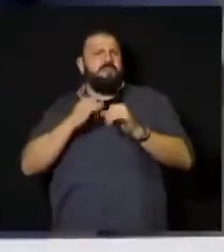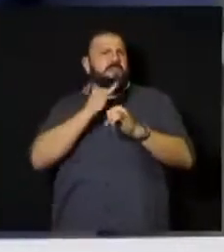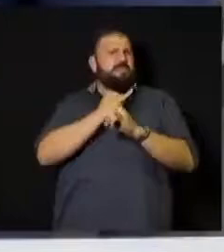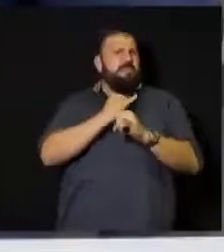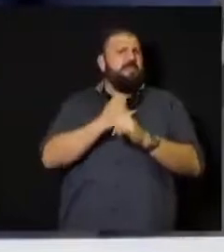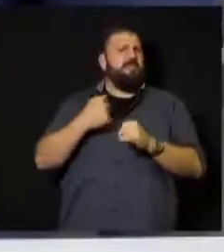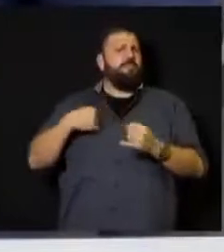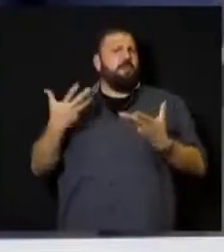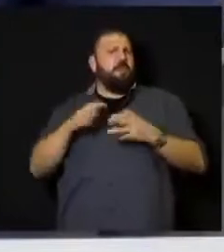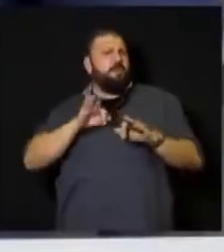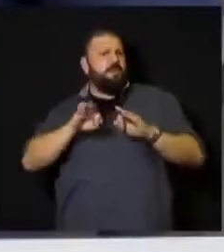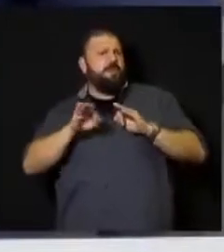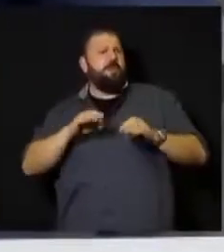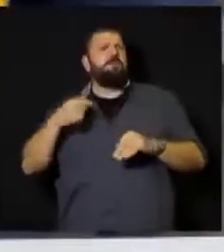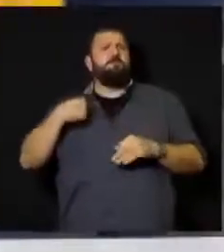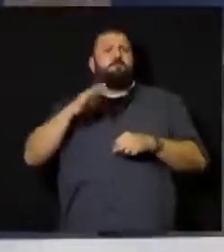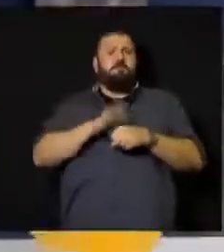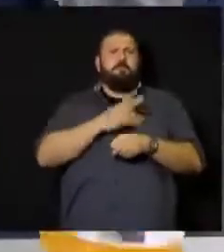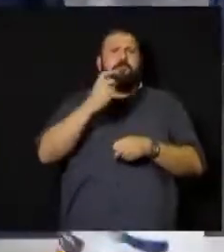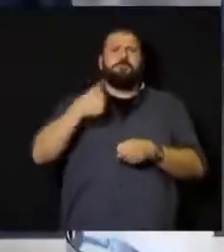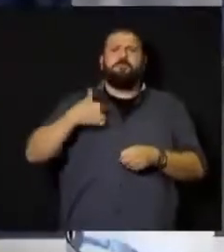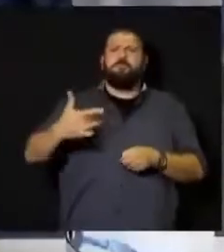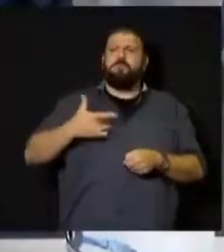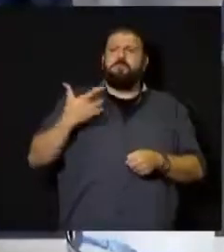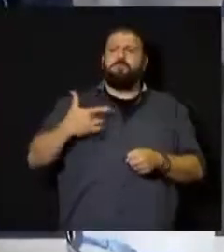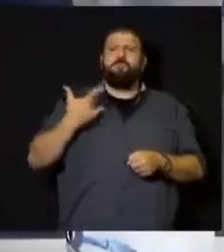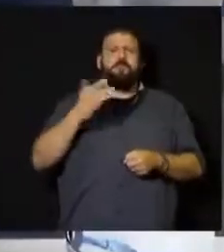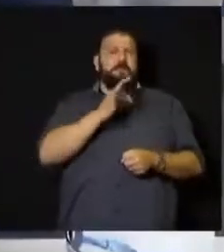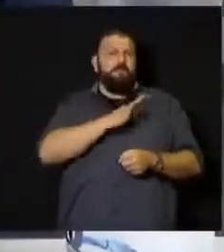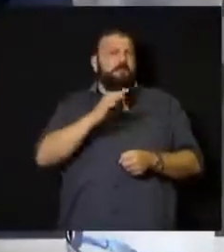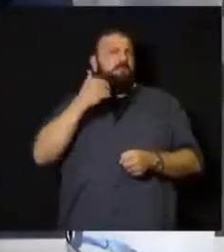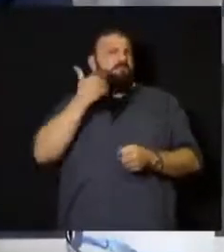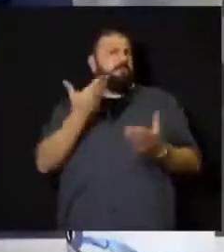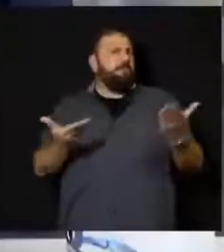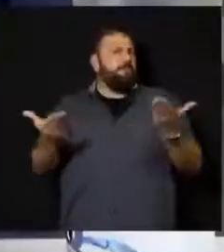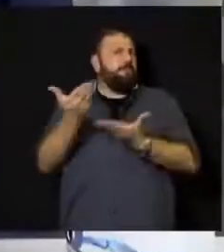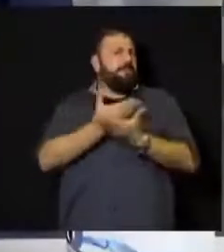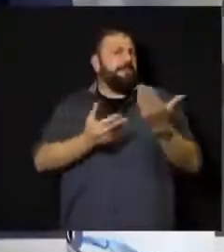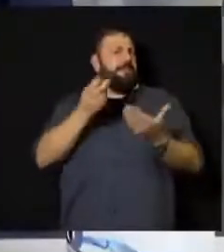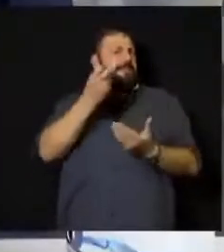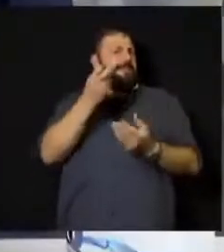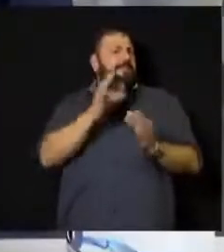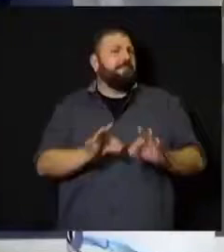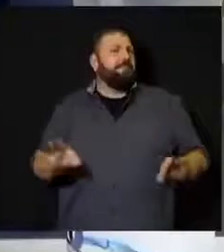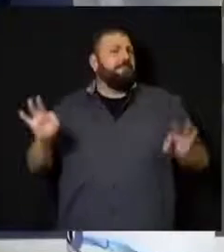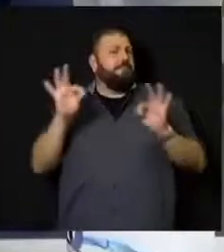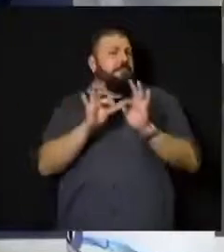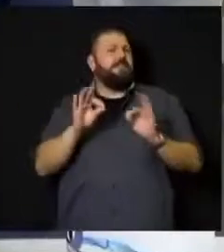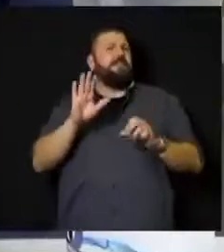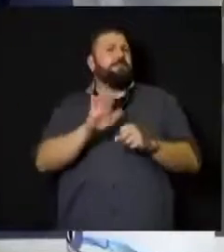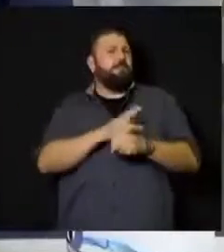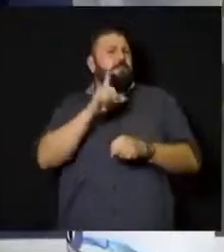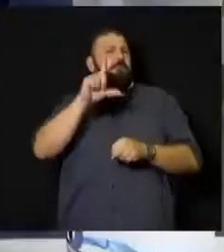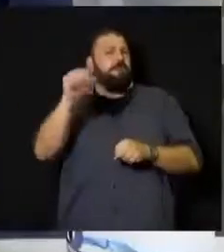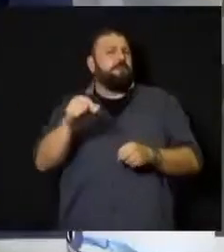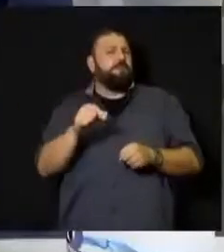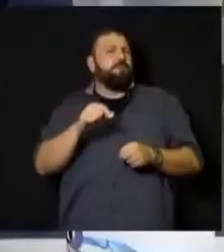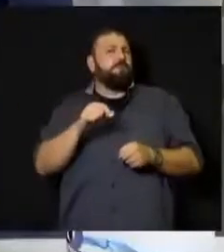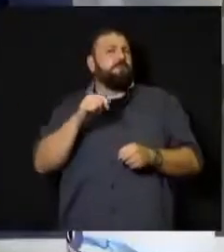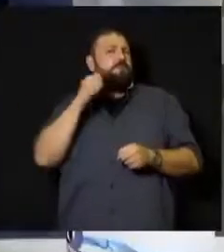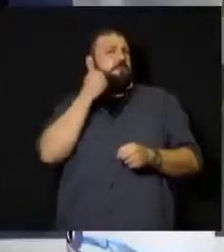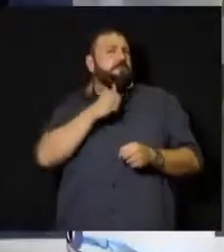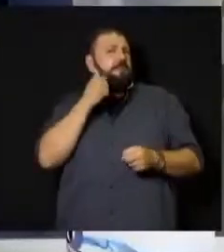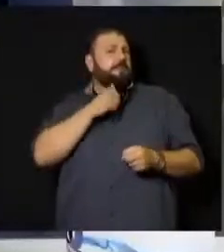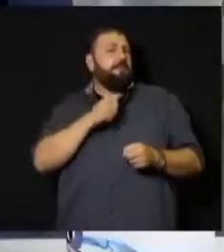networks. I'm doing the work too, so I believe that something that I want to share with you that's very important is that let's not